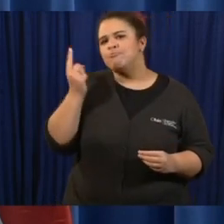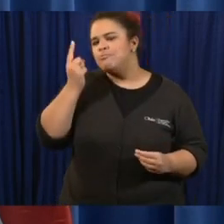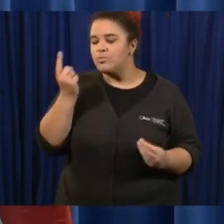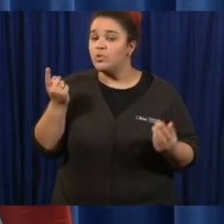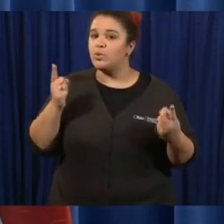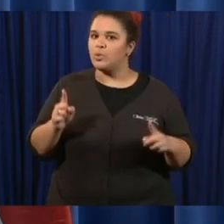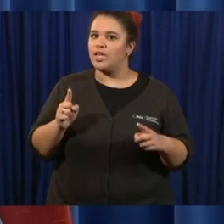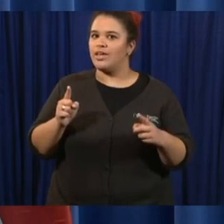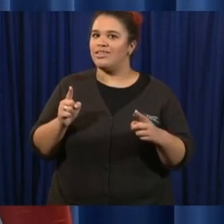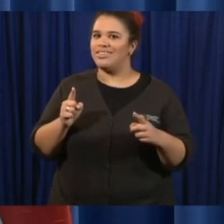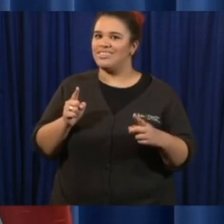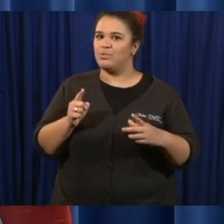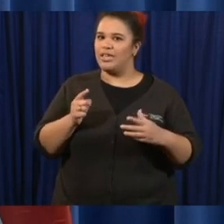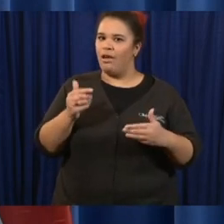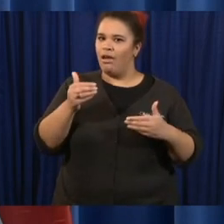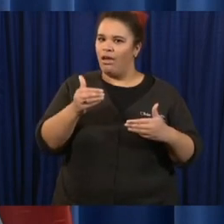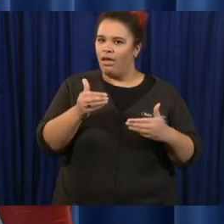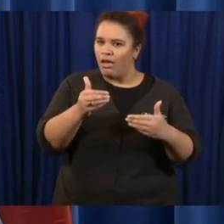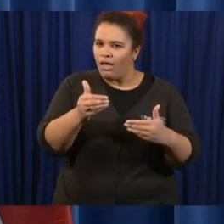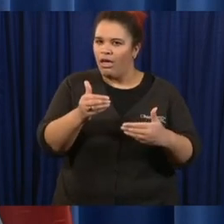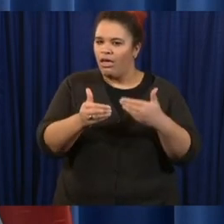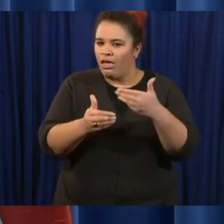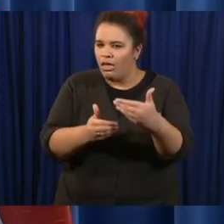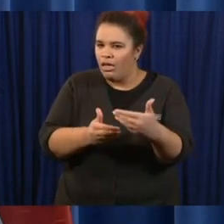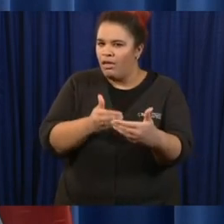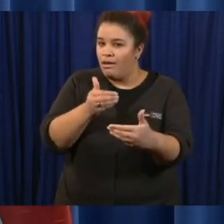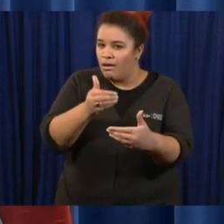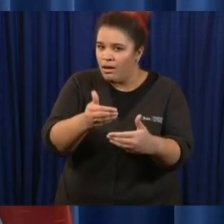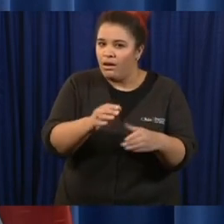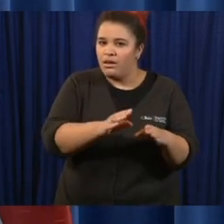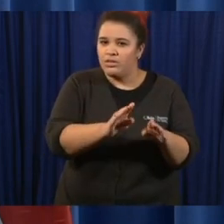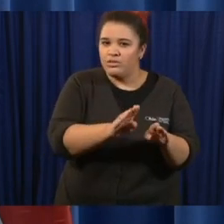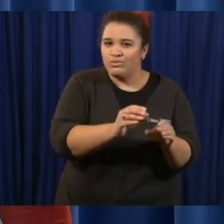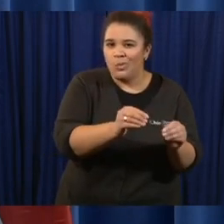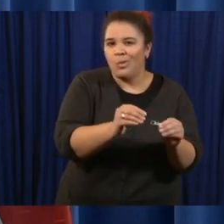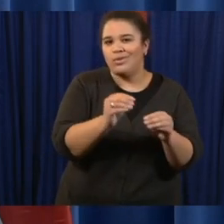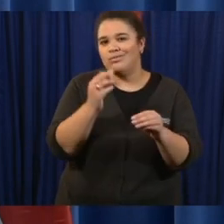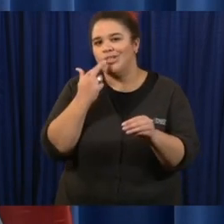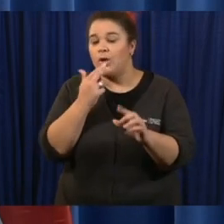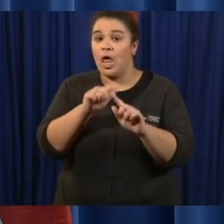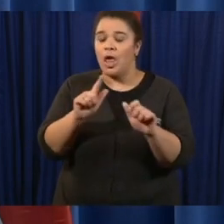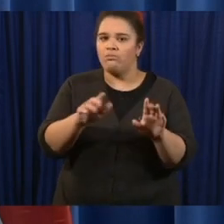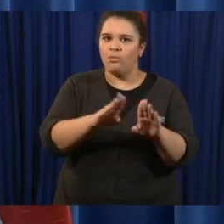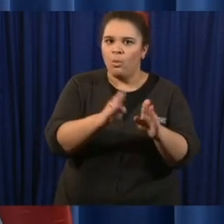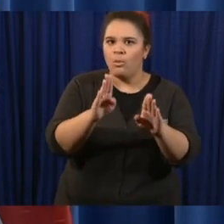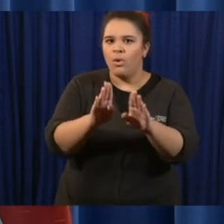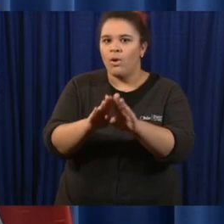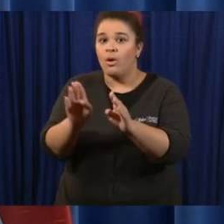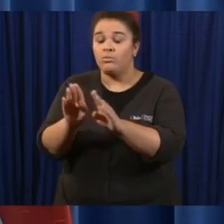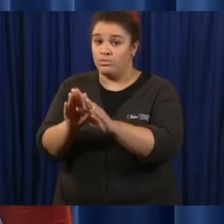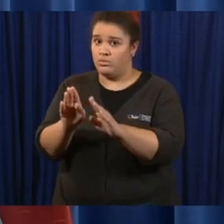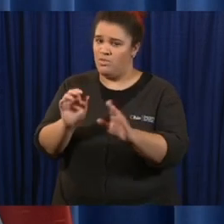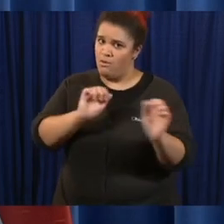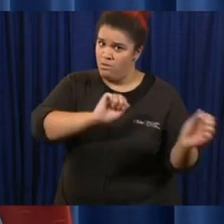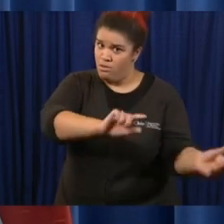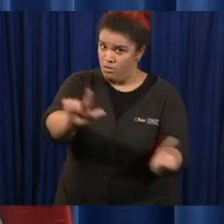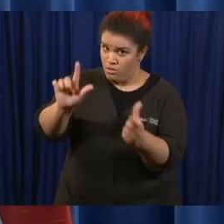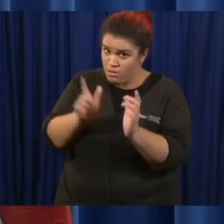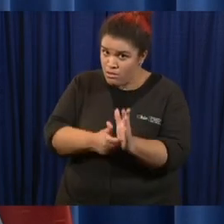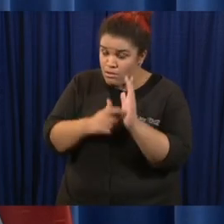reopen, just making everyone wear face masks, just if they go outside or step into a business or something like that.